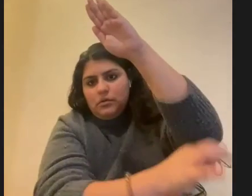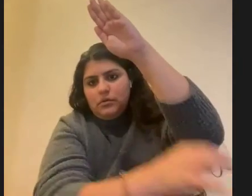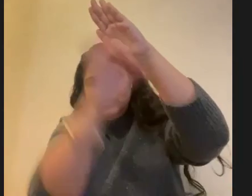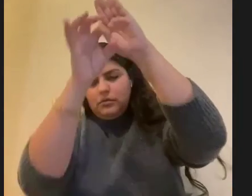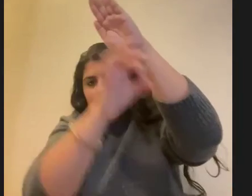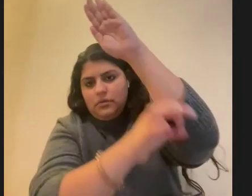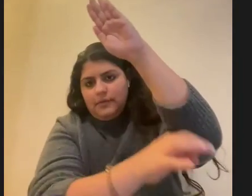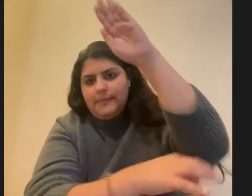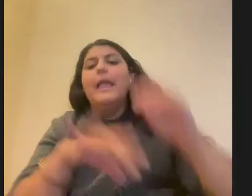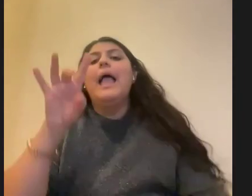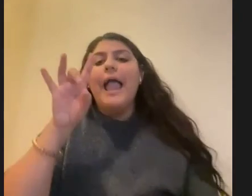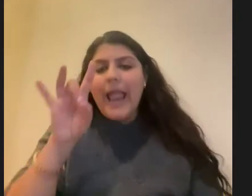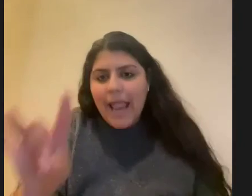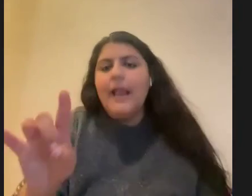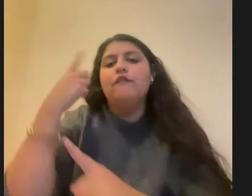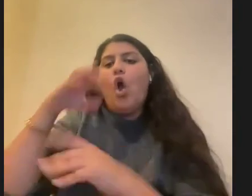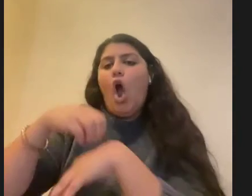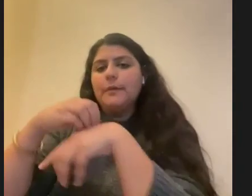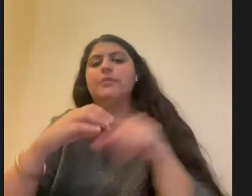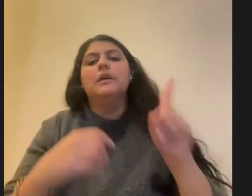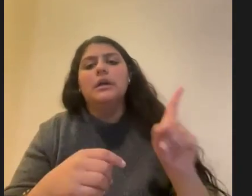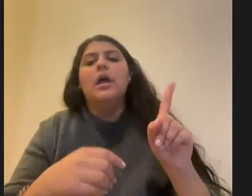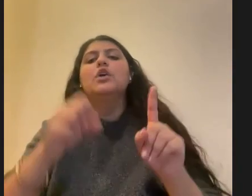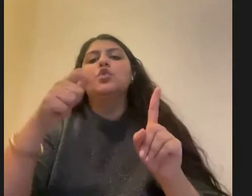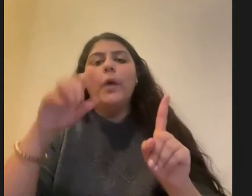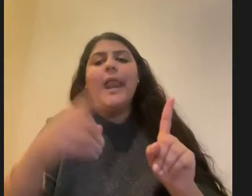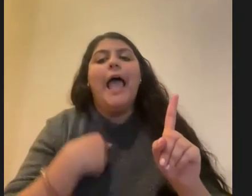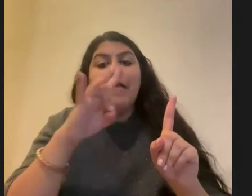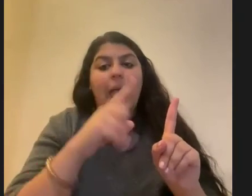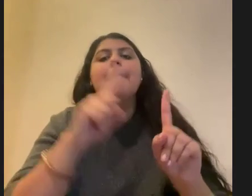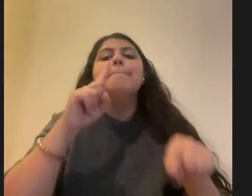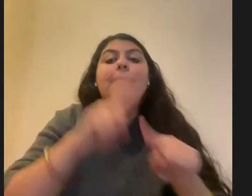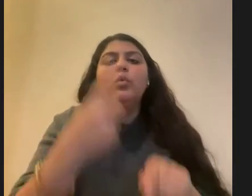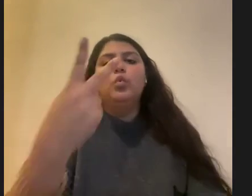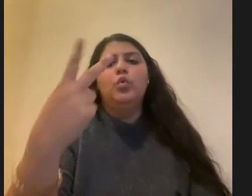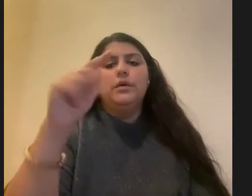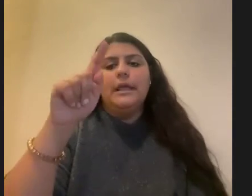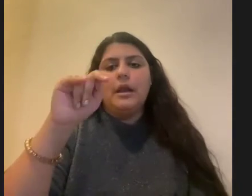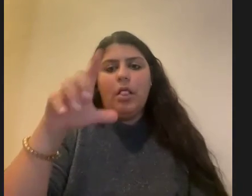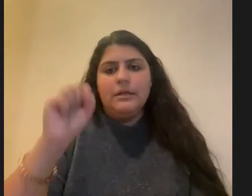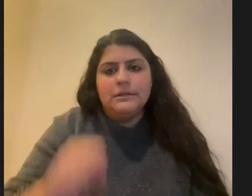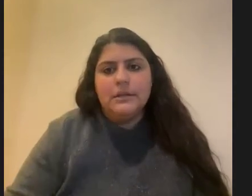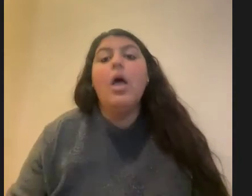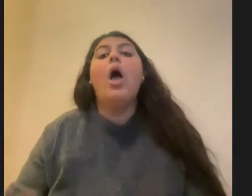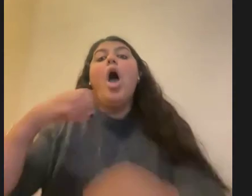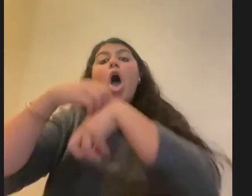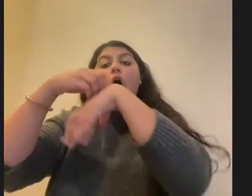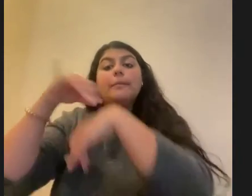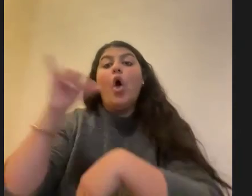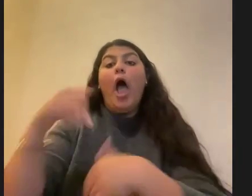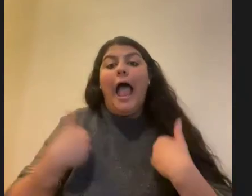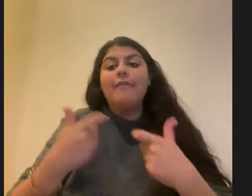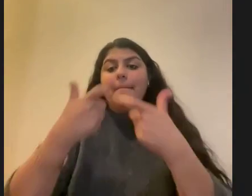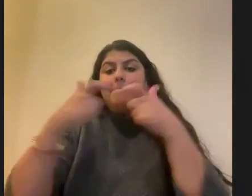have arms and they don't have tentacles. The other differences is that octopuses have this big squishy